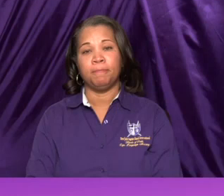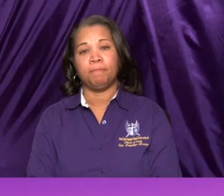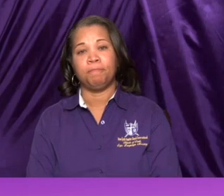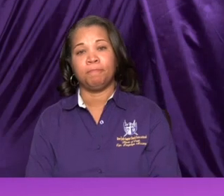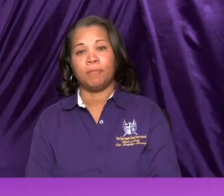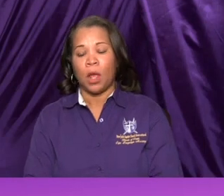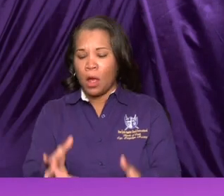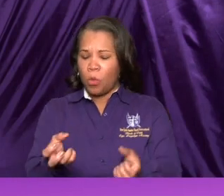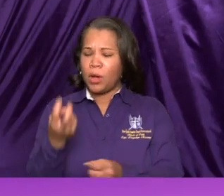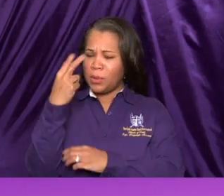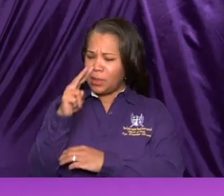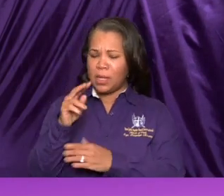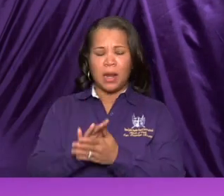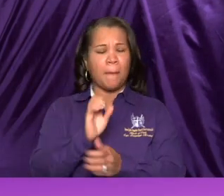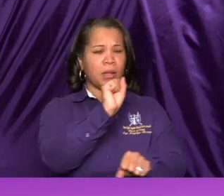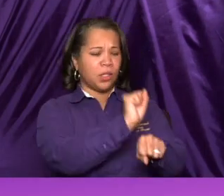I want to be seen in my career.